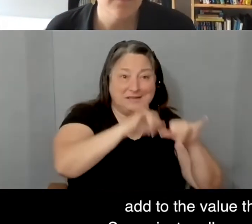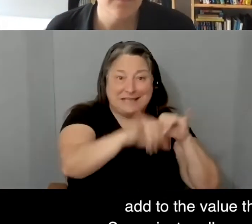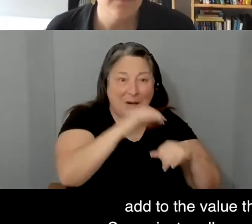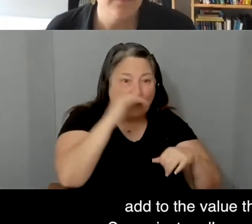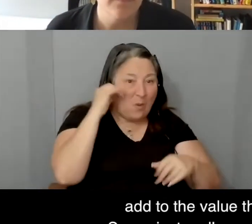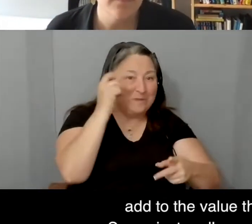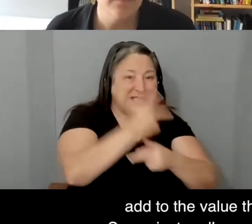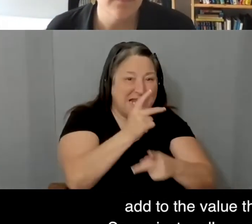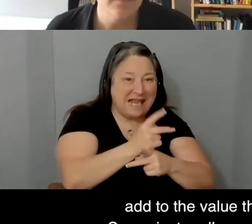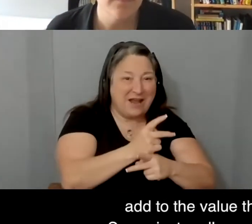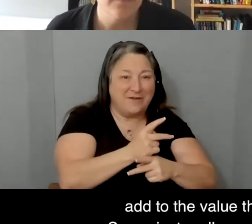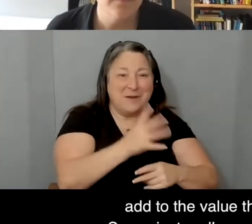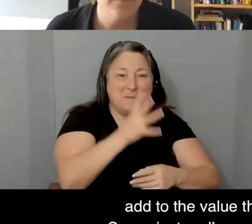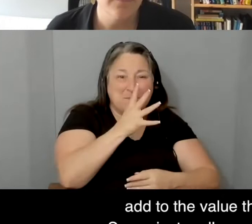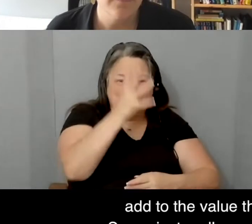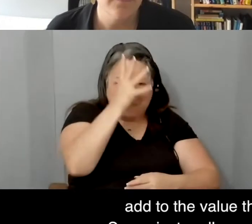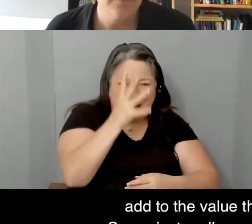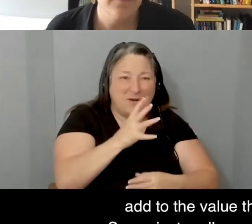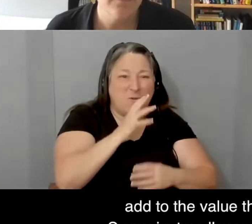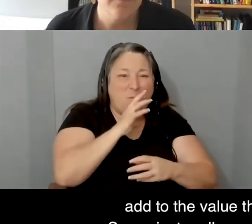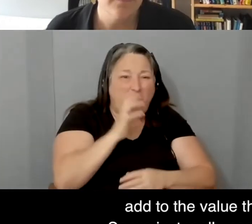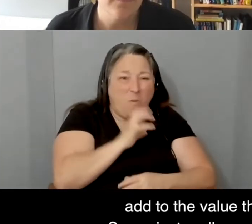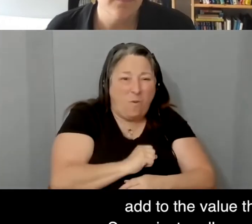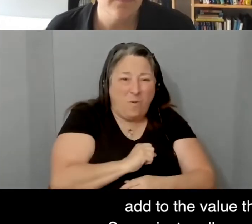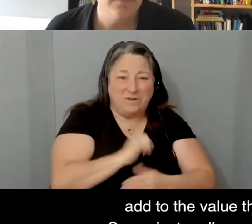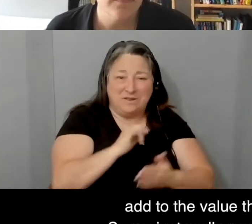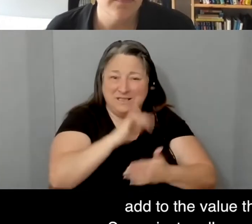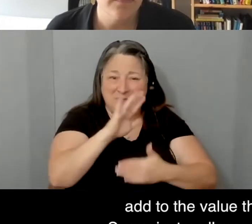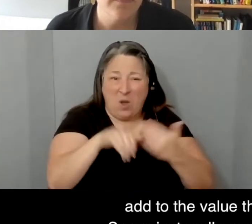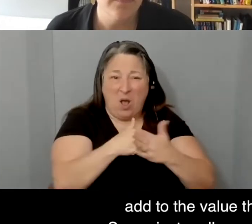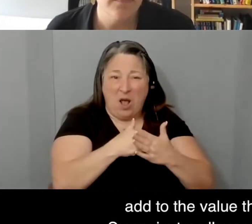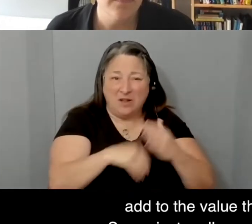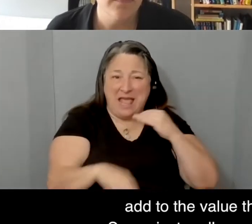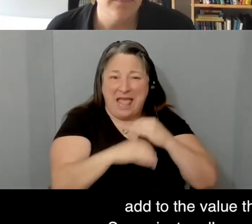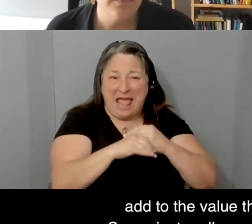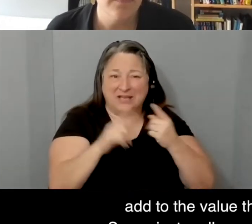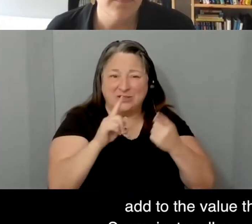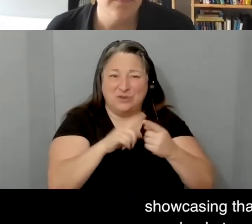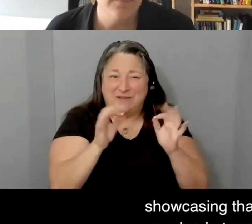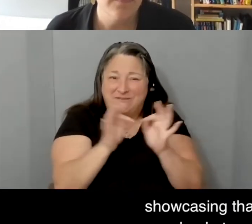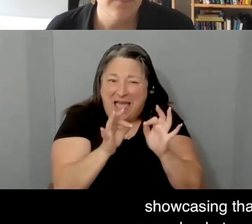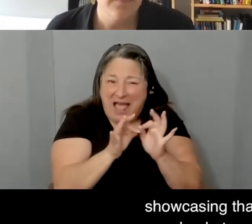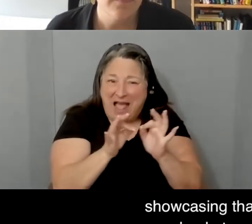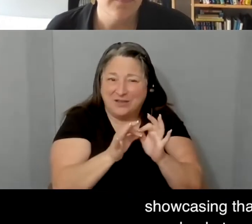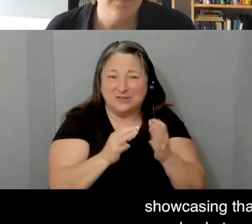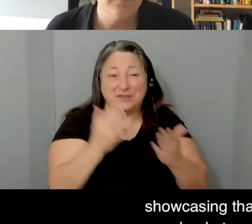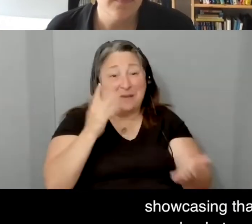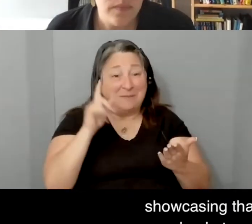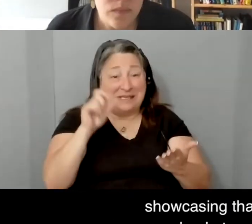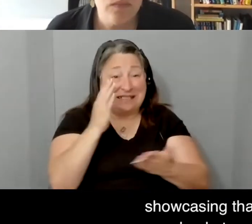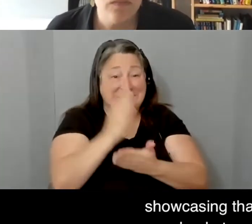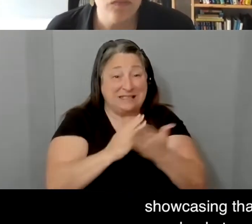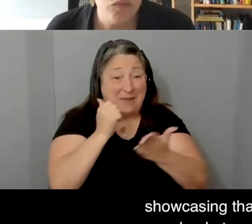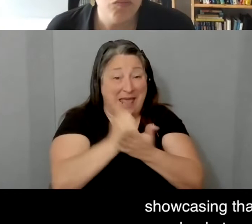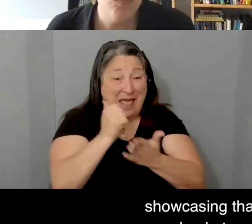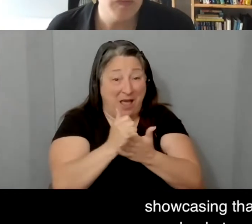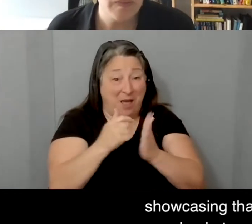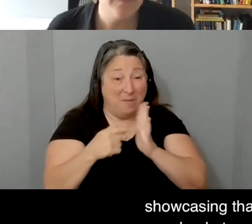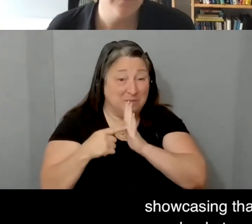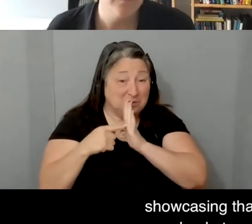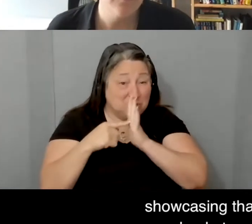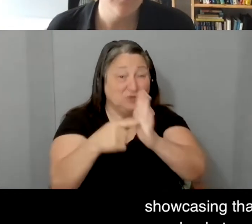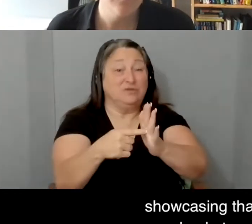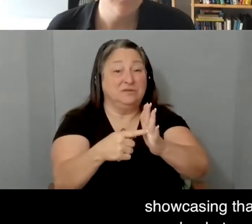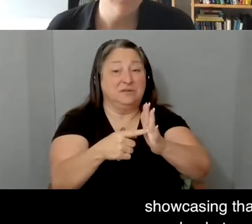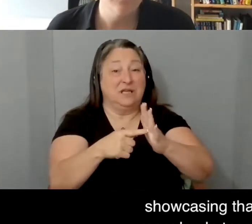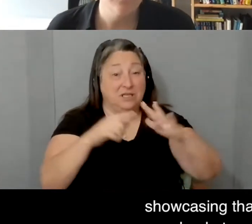to the value that you bring to an employer. So we just really you might need some help showcasing that, but don't put yourself